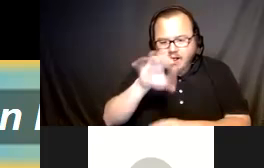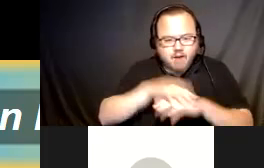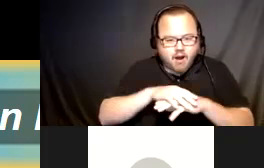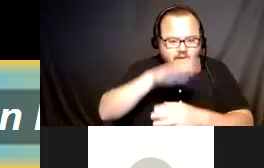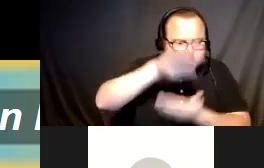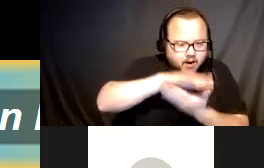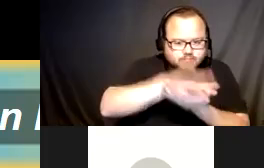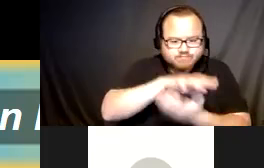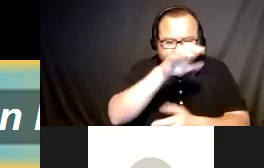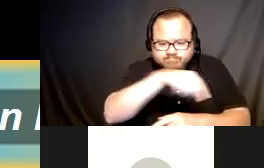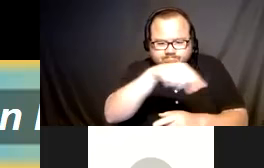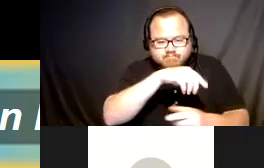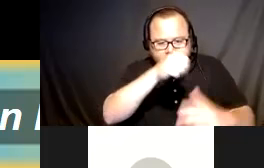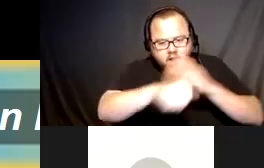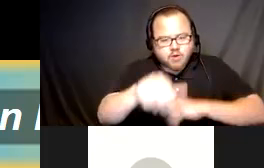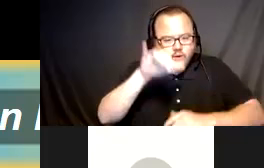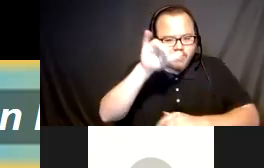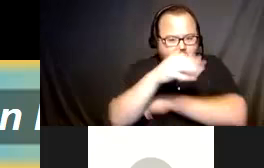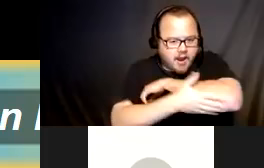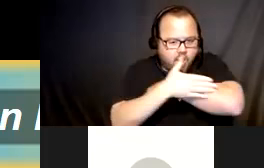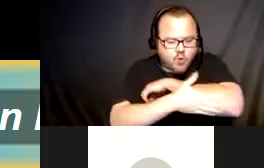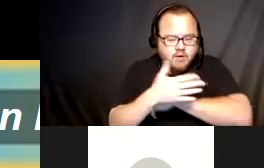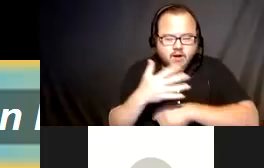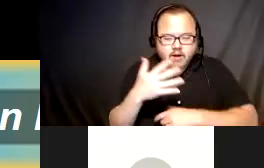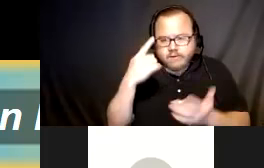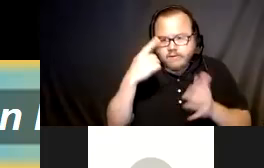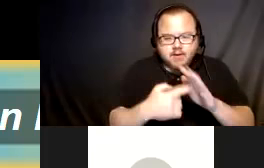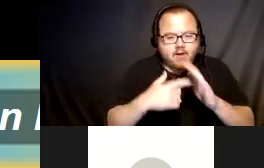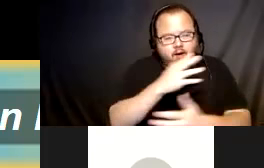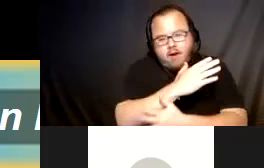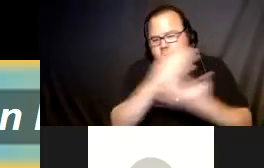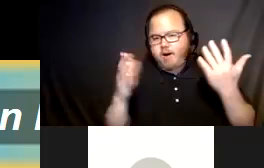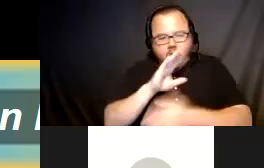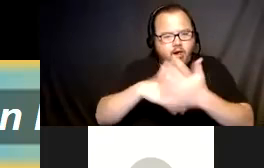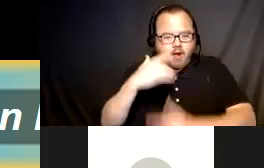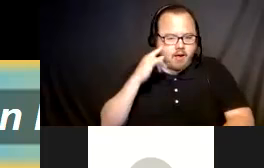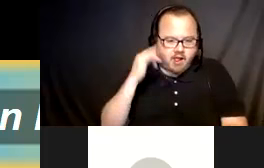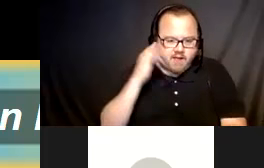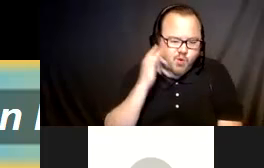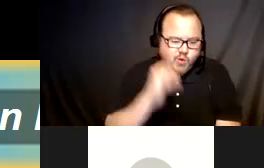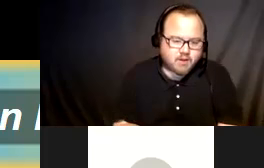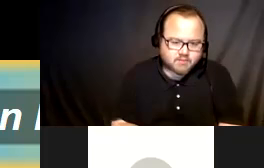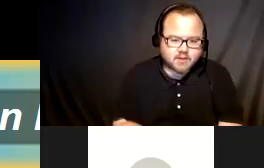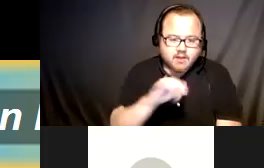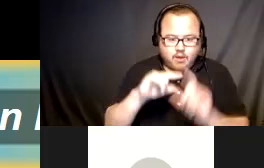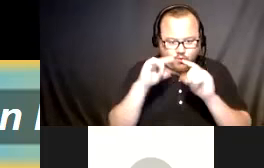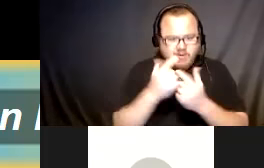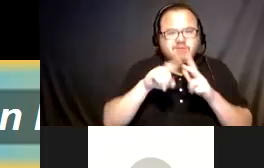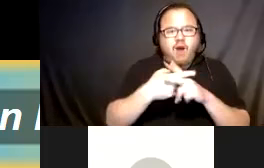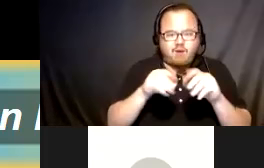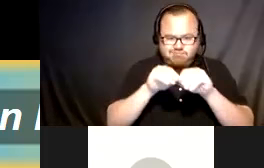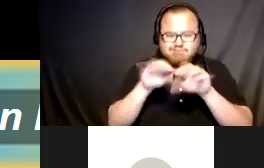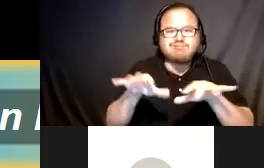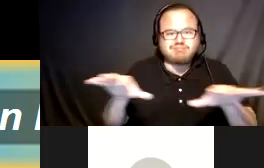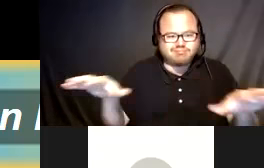campus within the county, and like I would say all across California. And so this group has now started to spread.